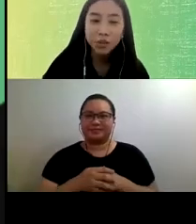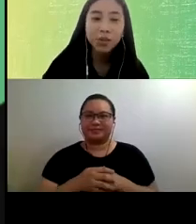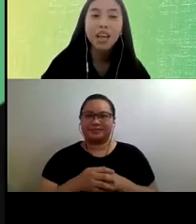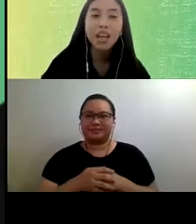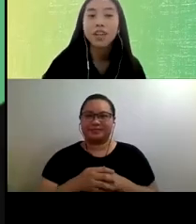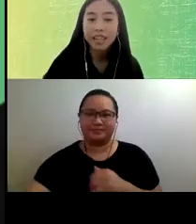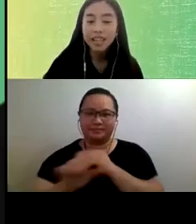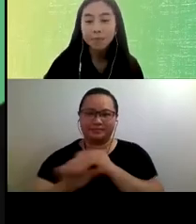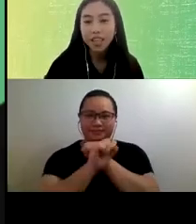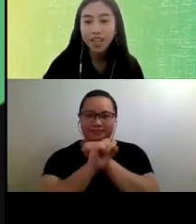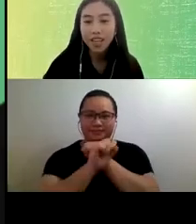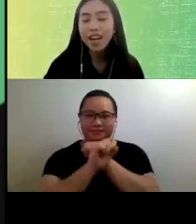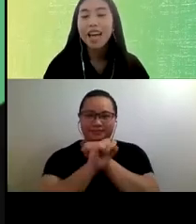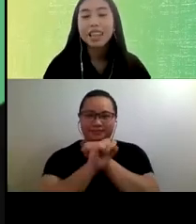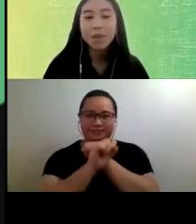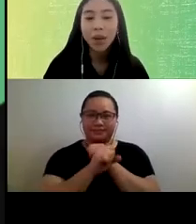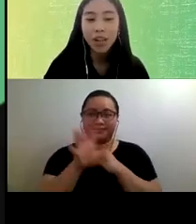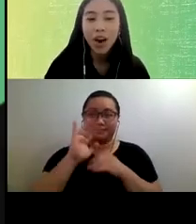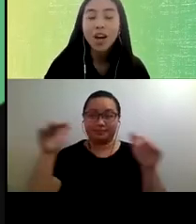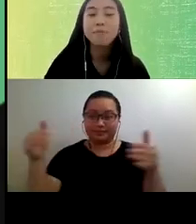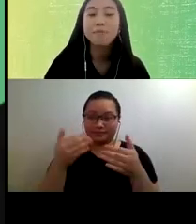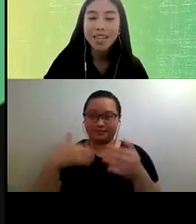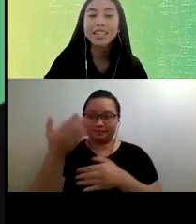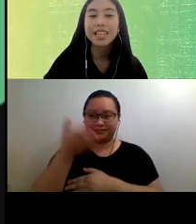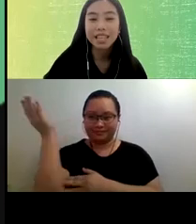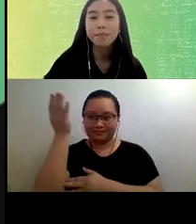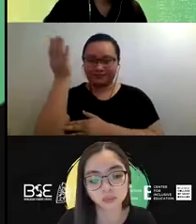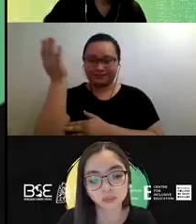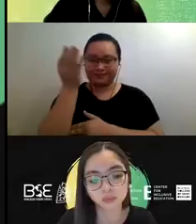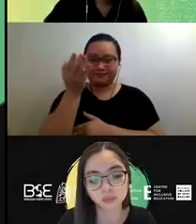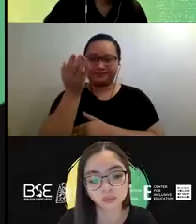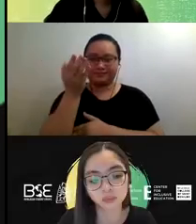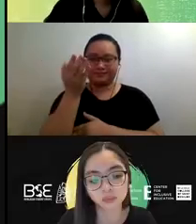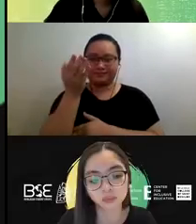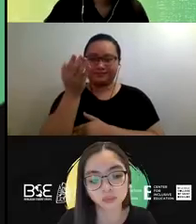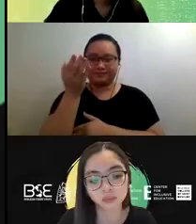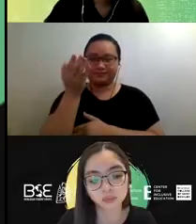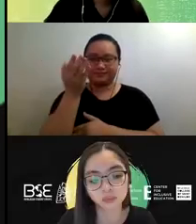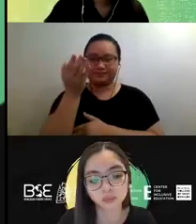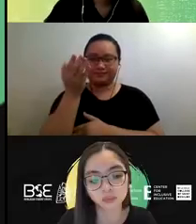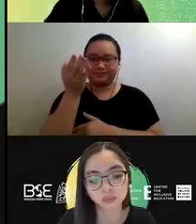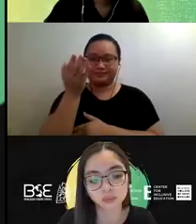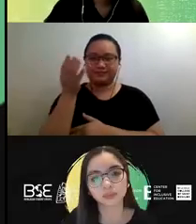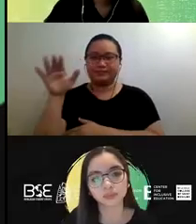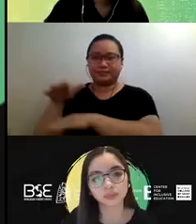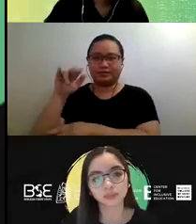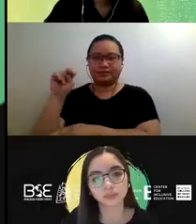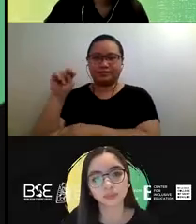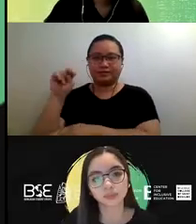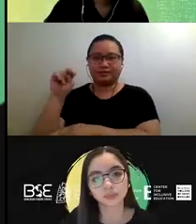introduce our next speaker, let me call on Miss Ina Bernabe, also from BSE.